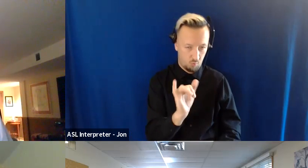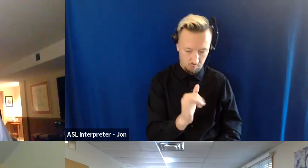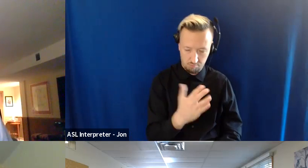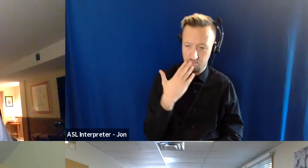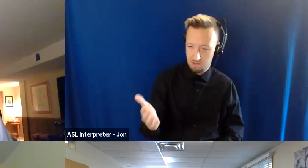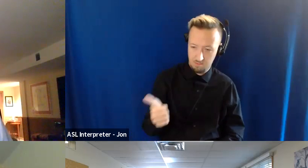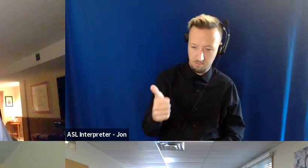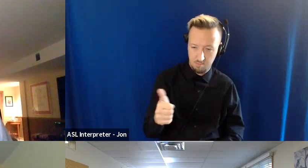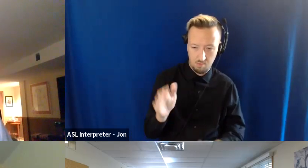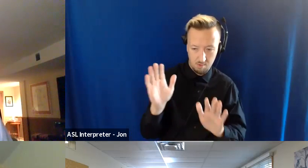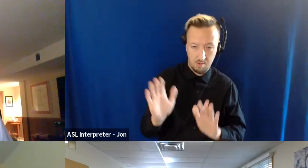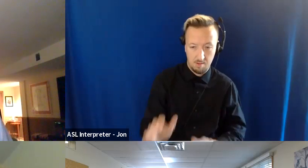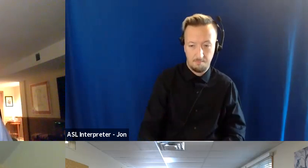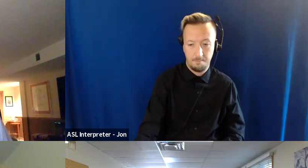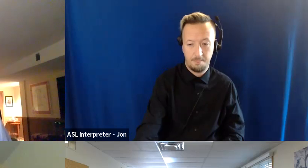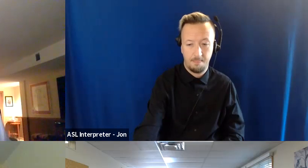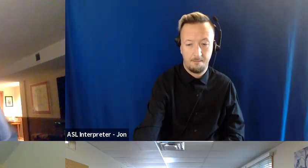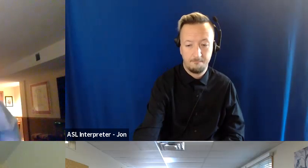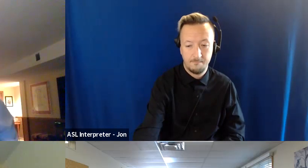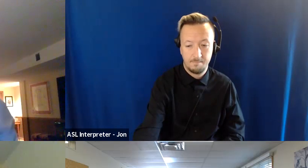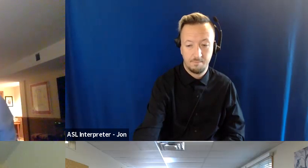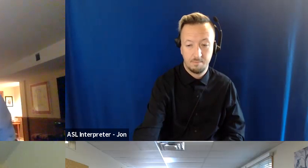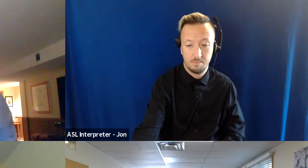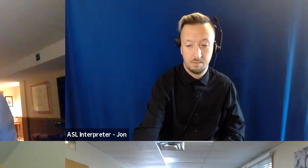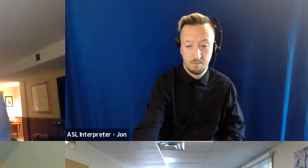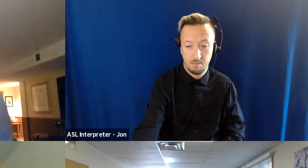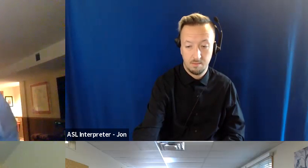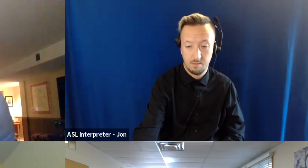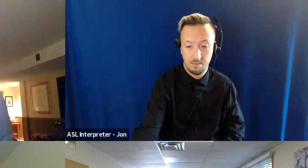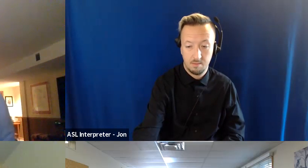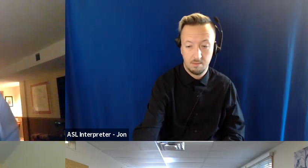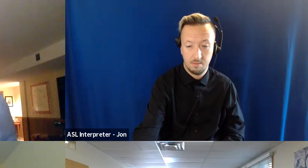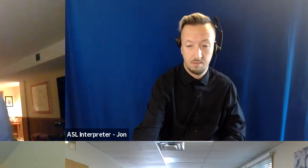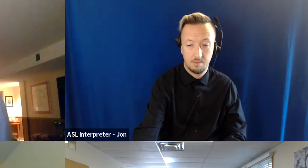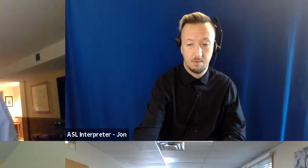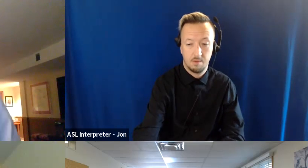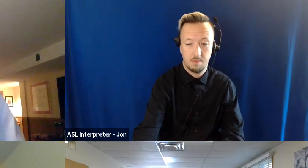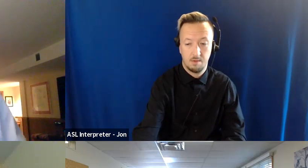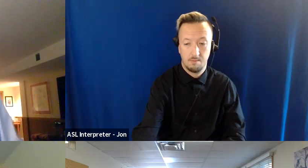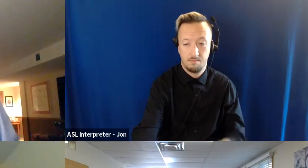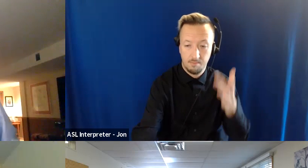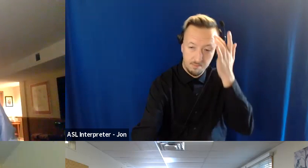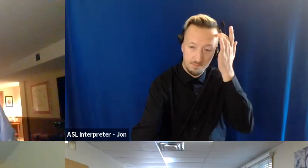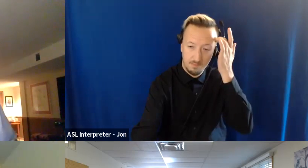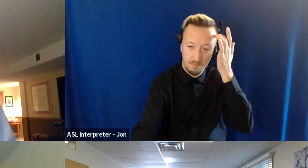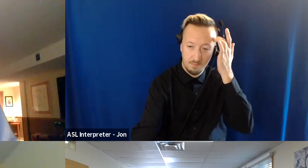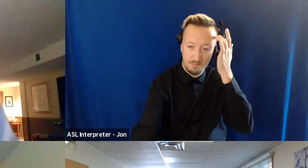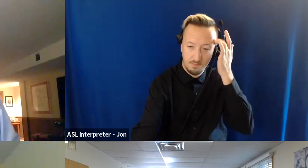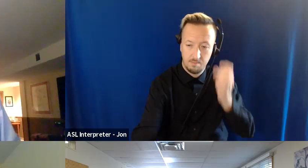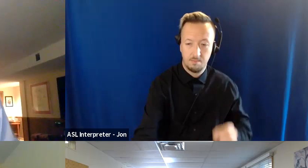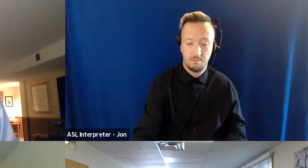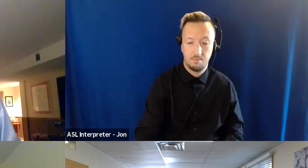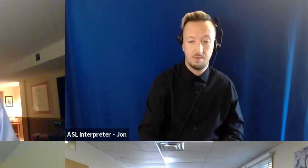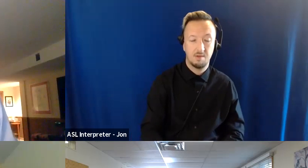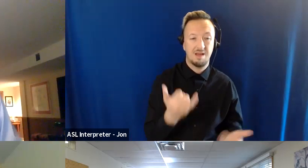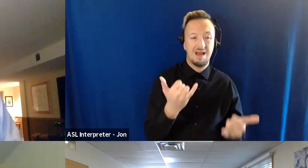Excellent. That's great. Thank you. So next we're going to go to the Xers, and we're going to go ahead and